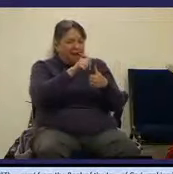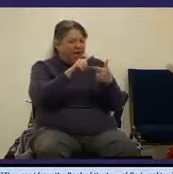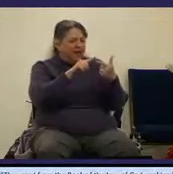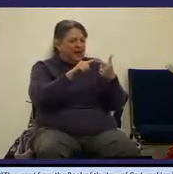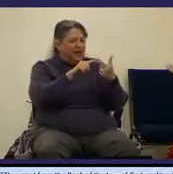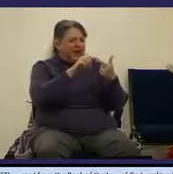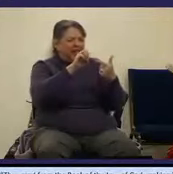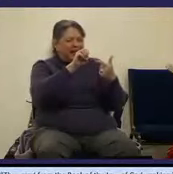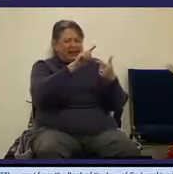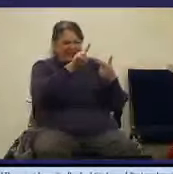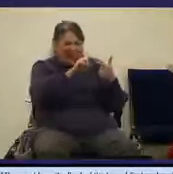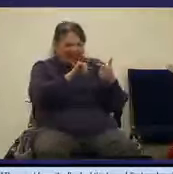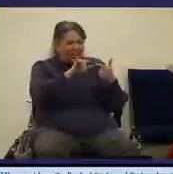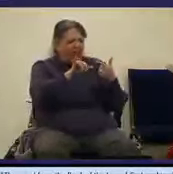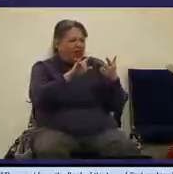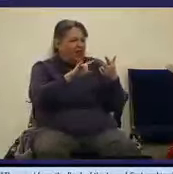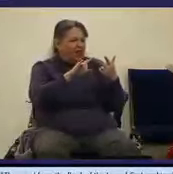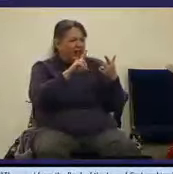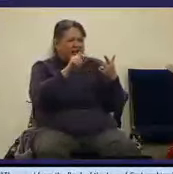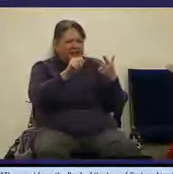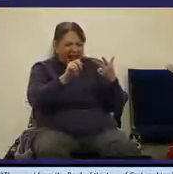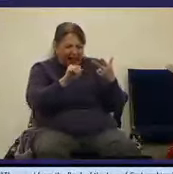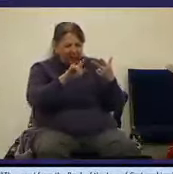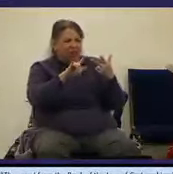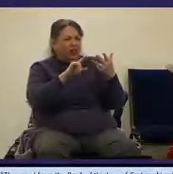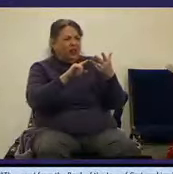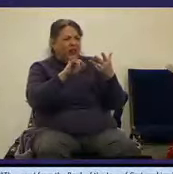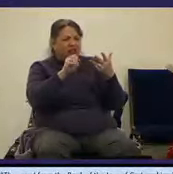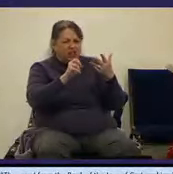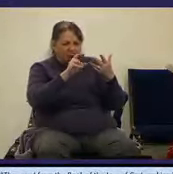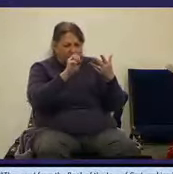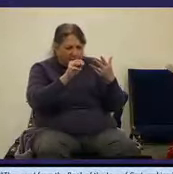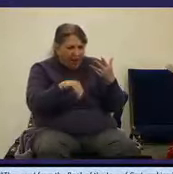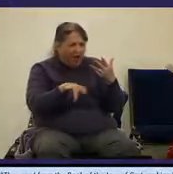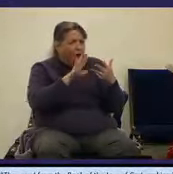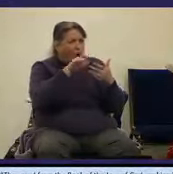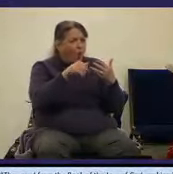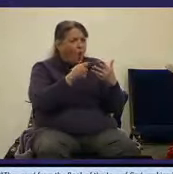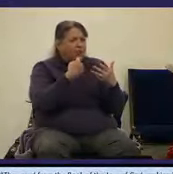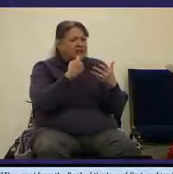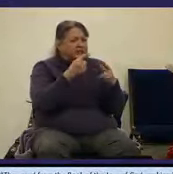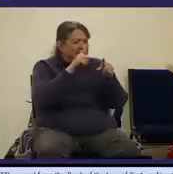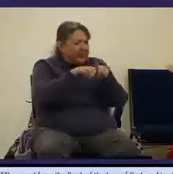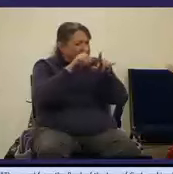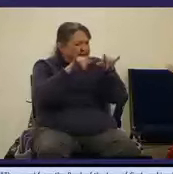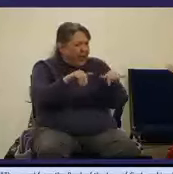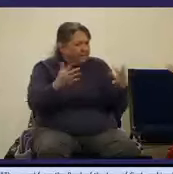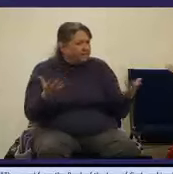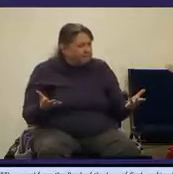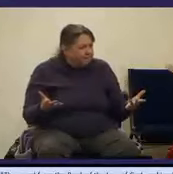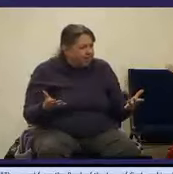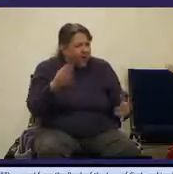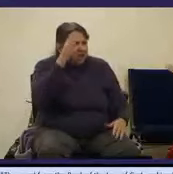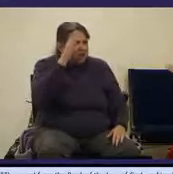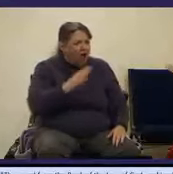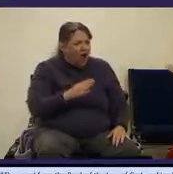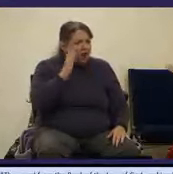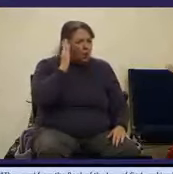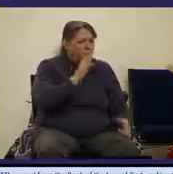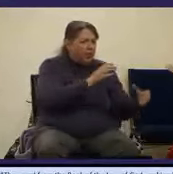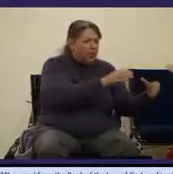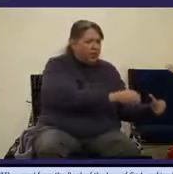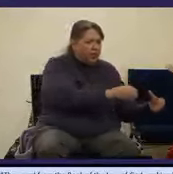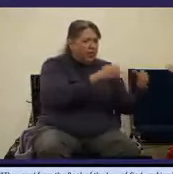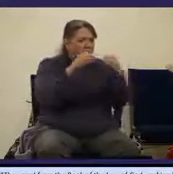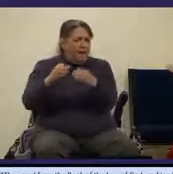judgment, there's difficulty, there's challenge. But God will restore his people. And so they